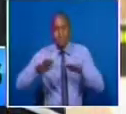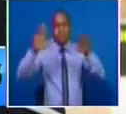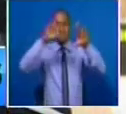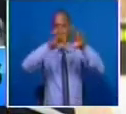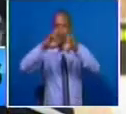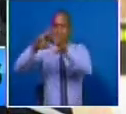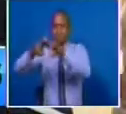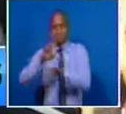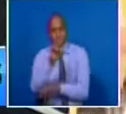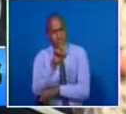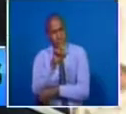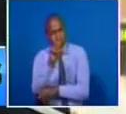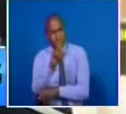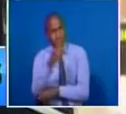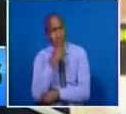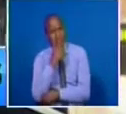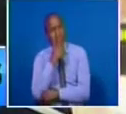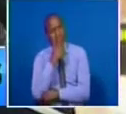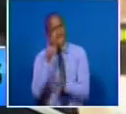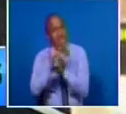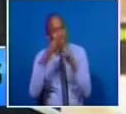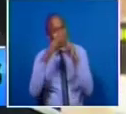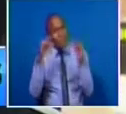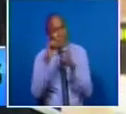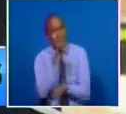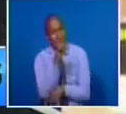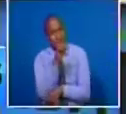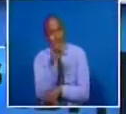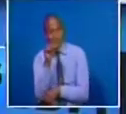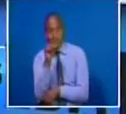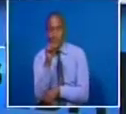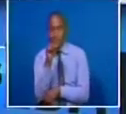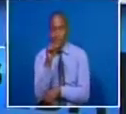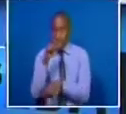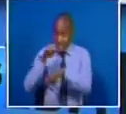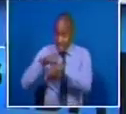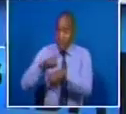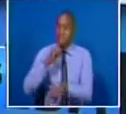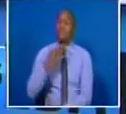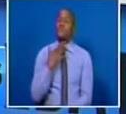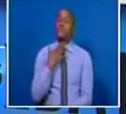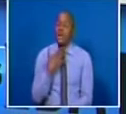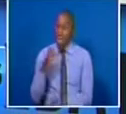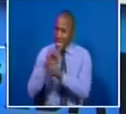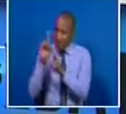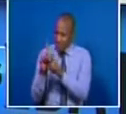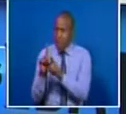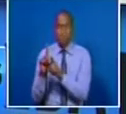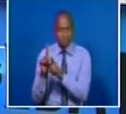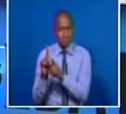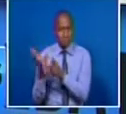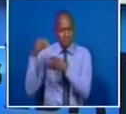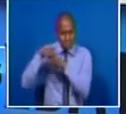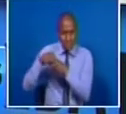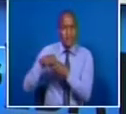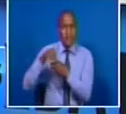word, every sentence you say, we take it seriously. And importantly, I would love when you say we want to institutionalize, let's archive it. That a